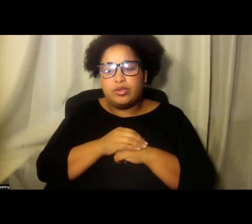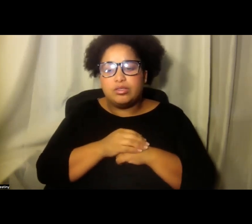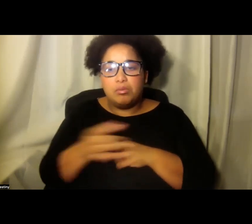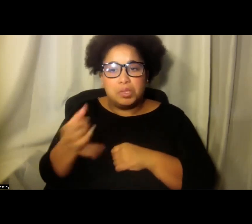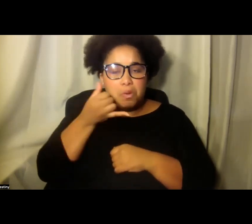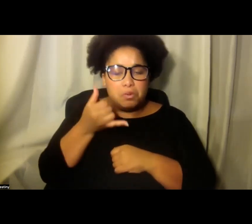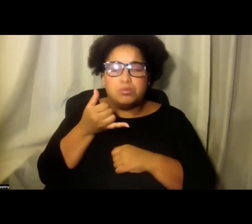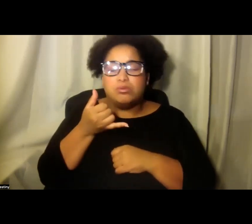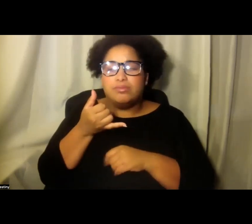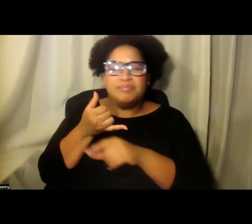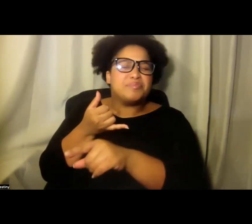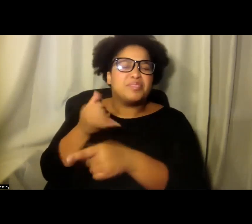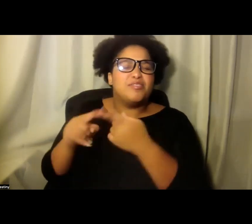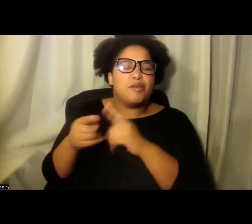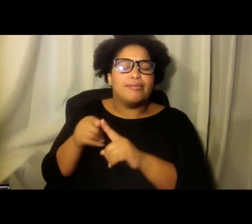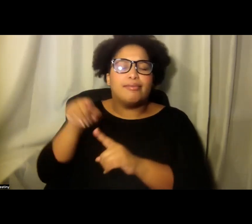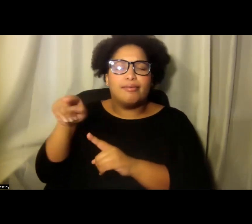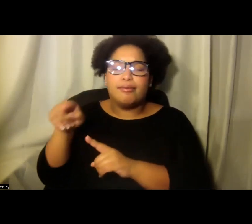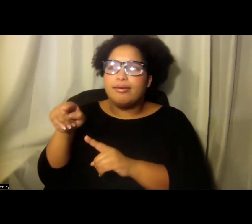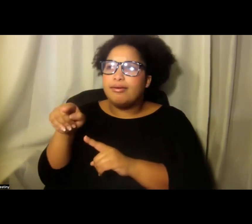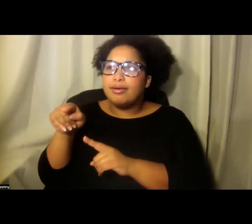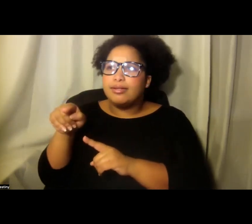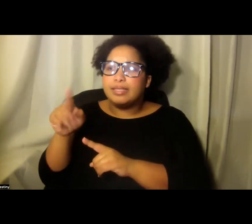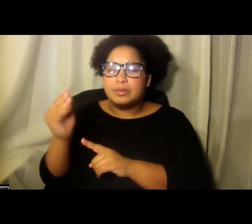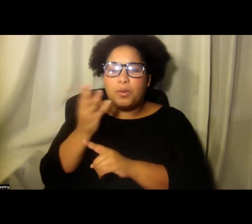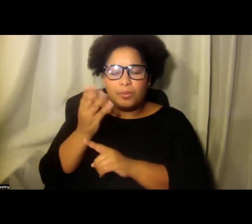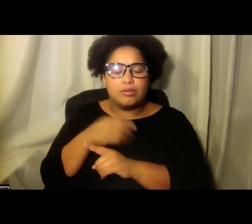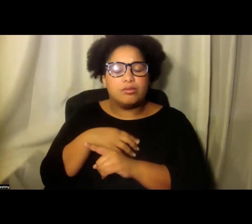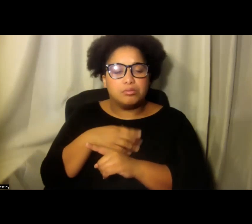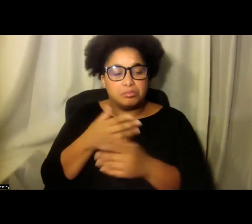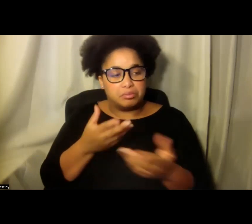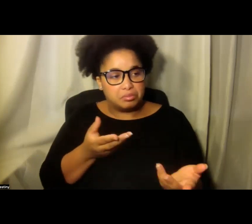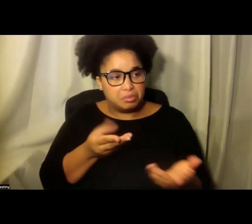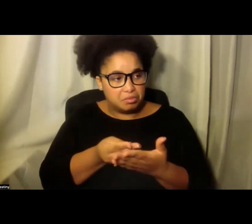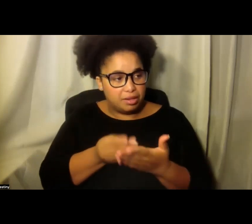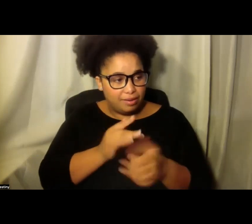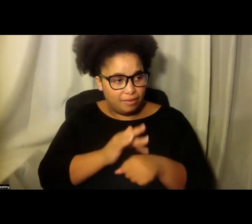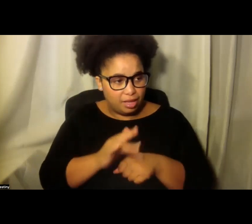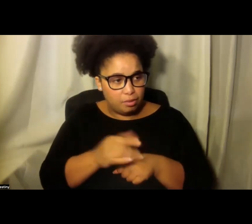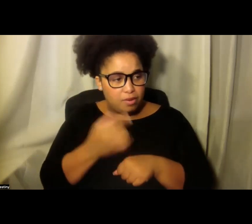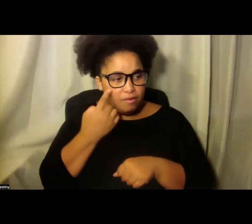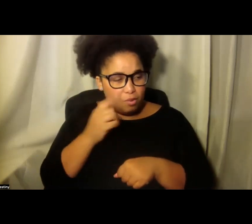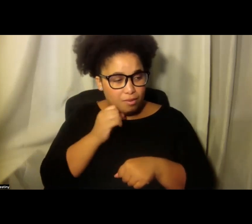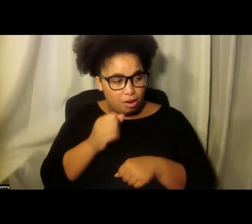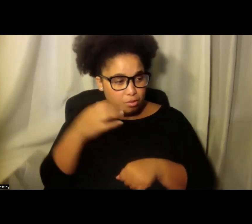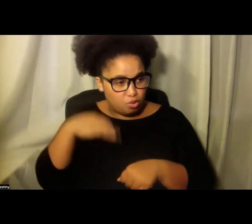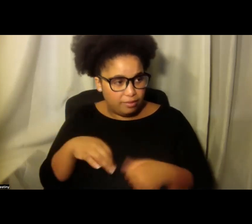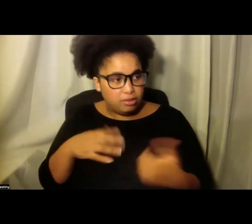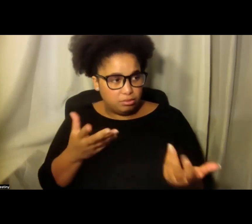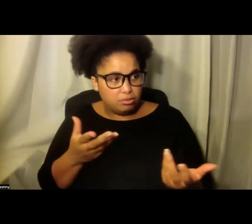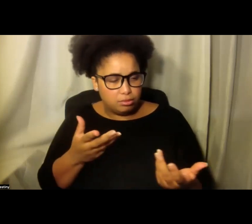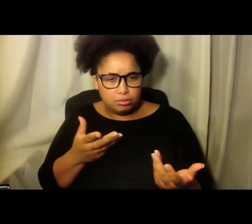call by a friend who's told me that there was funds available for nonprofits that